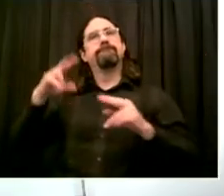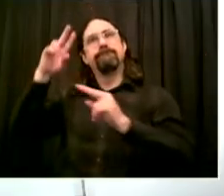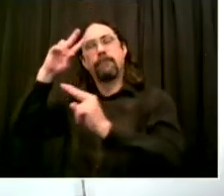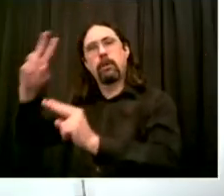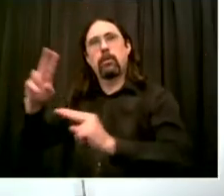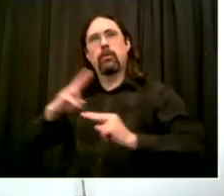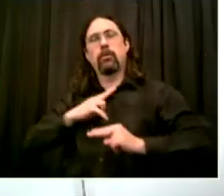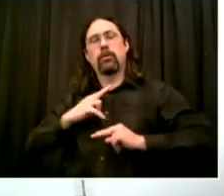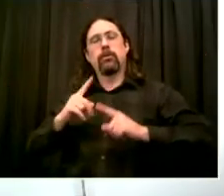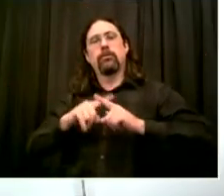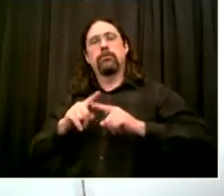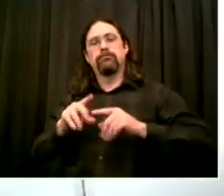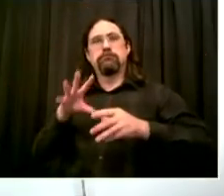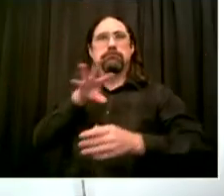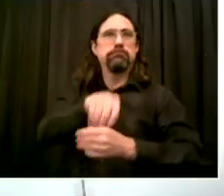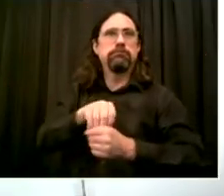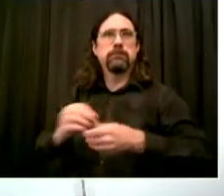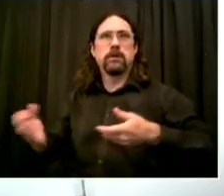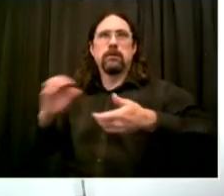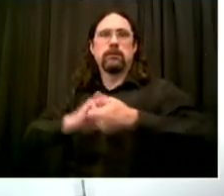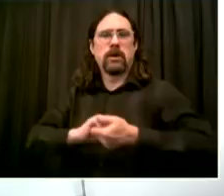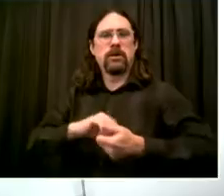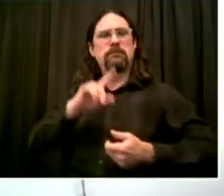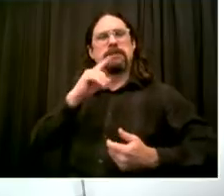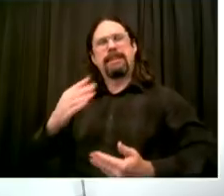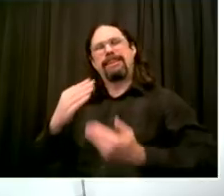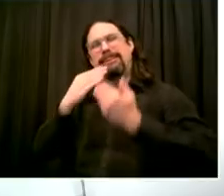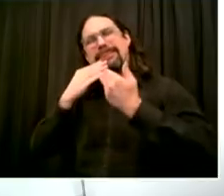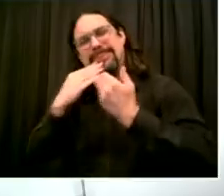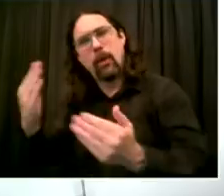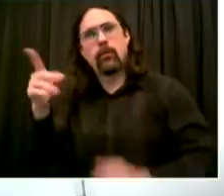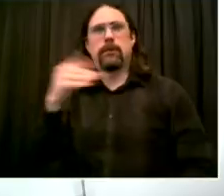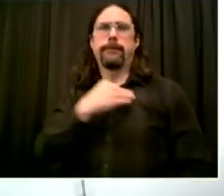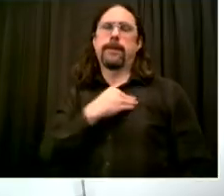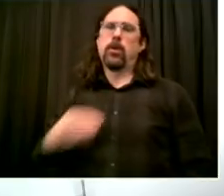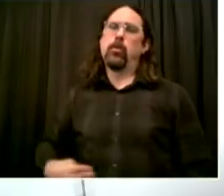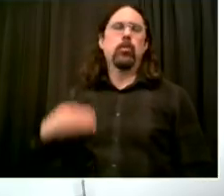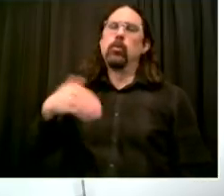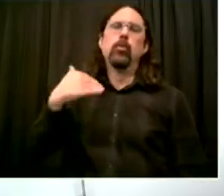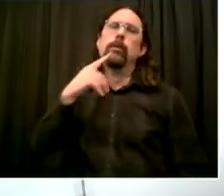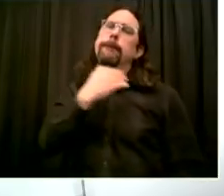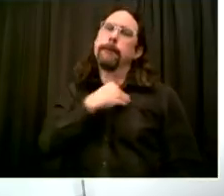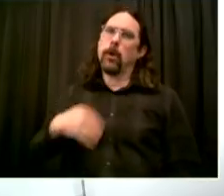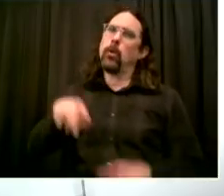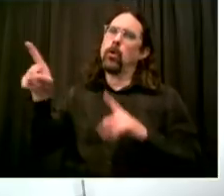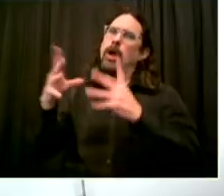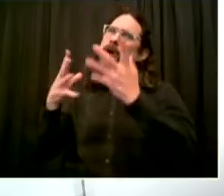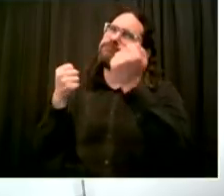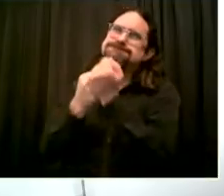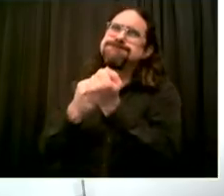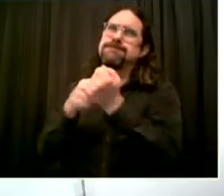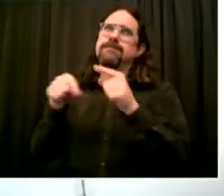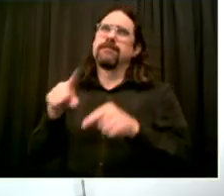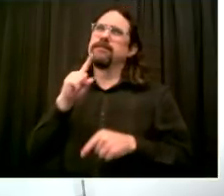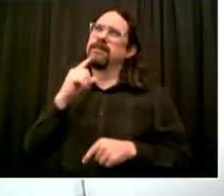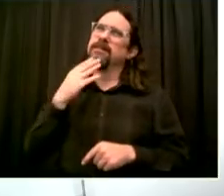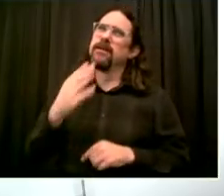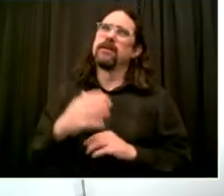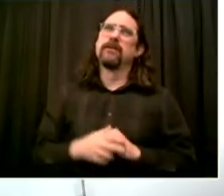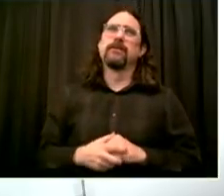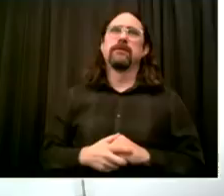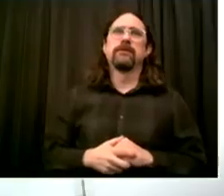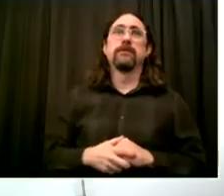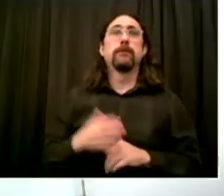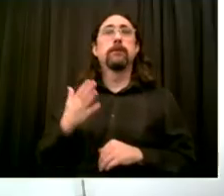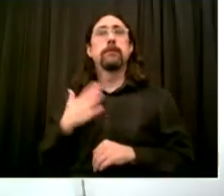continued support. And thank you to my co-chair. I'm high-fiving you from a distance. I got to get a finance hearing, but I wish